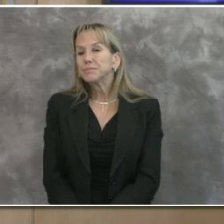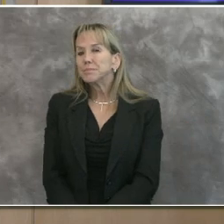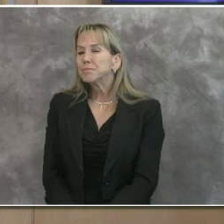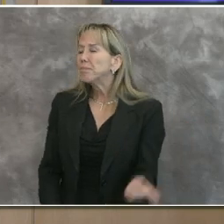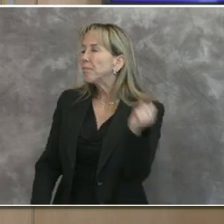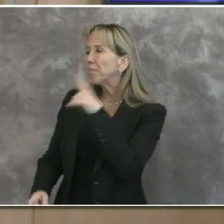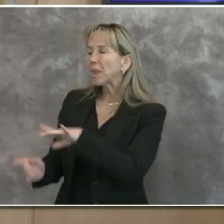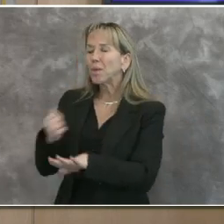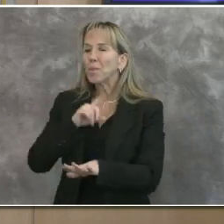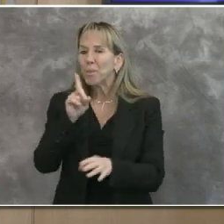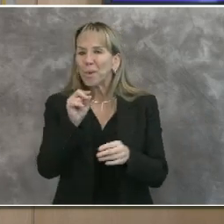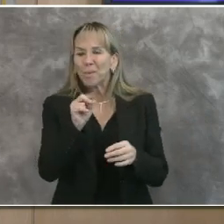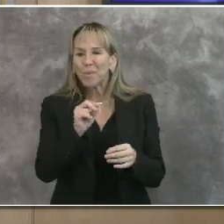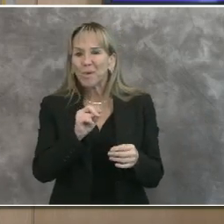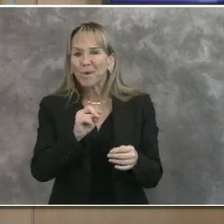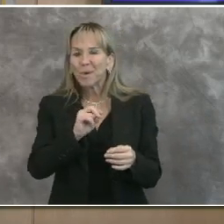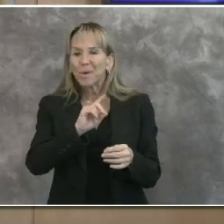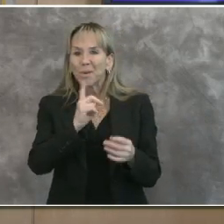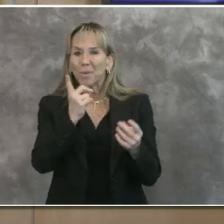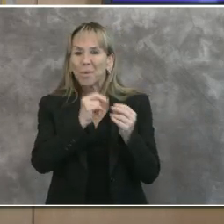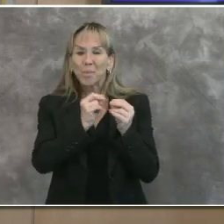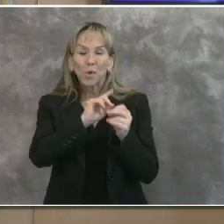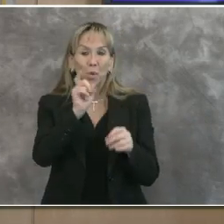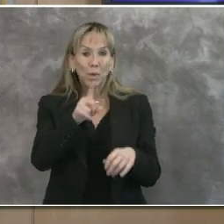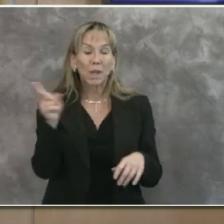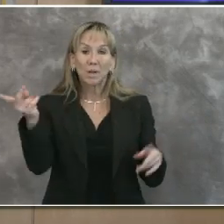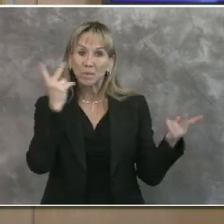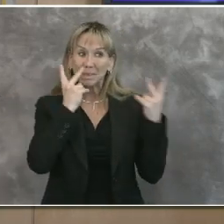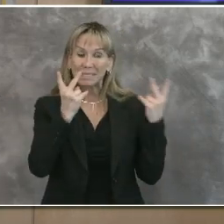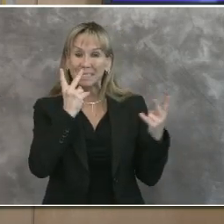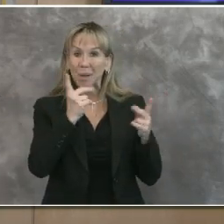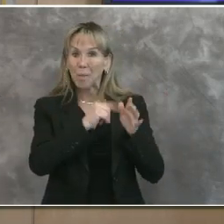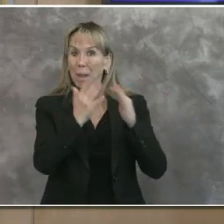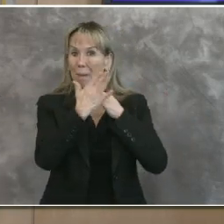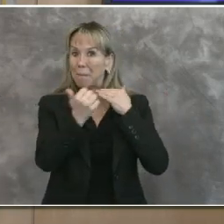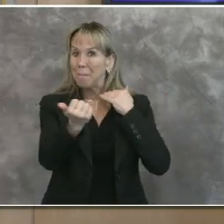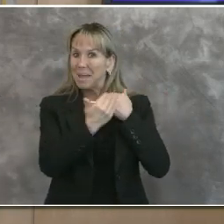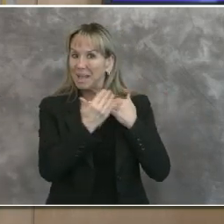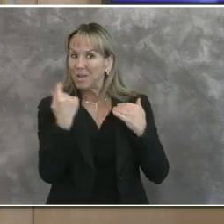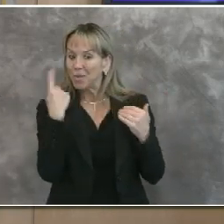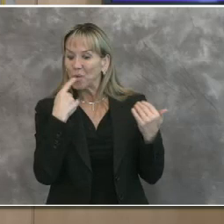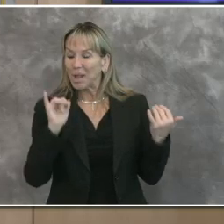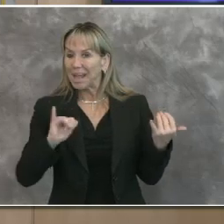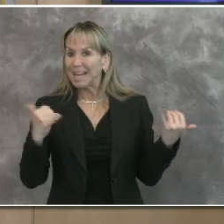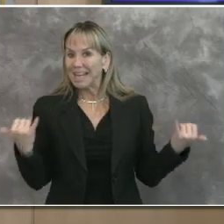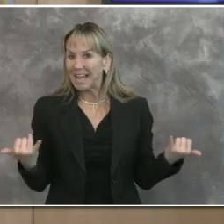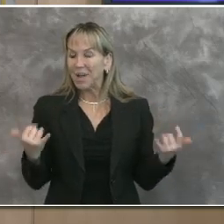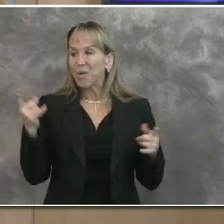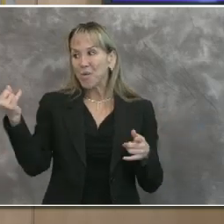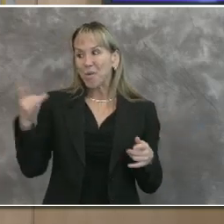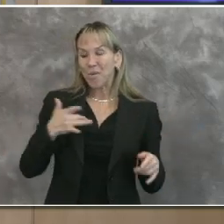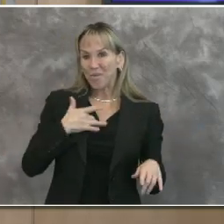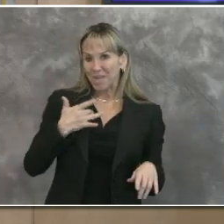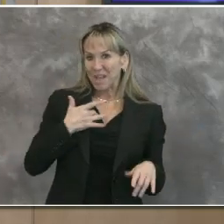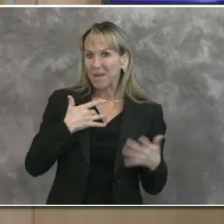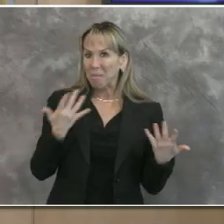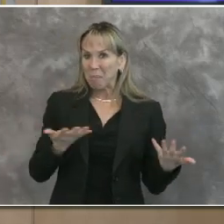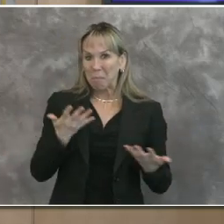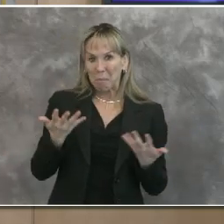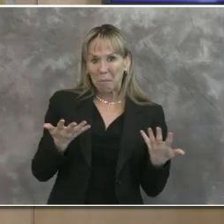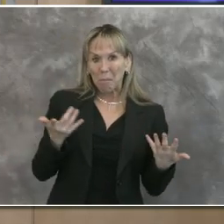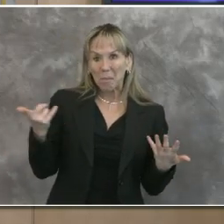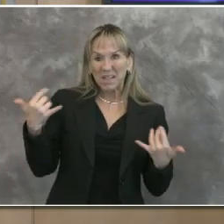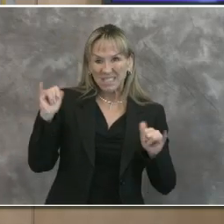And sorry, one last question. Your guys' reaction to seeing what the beaches look like today as soon as they reopened, do you guys still feel that it was the